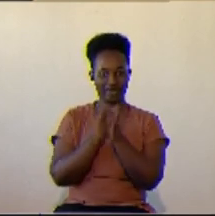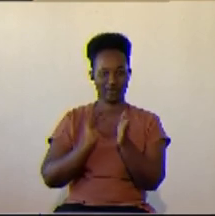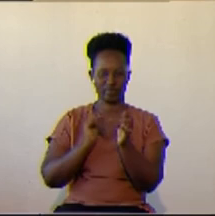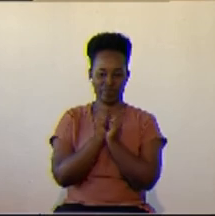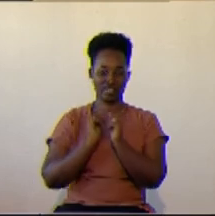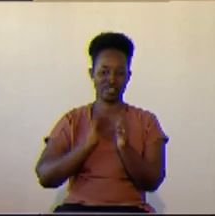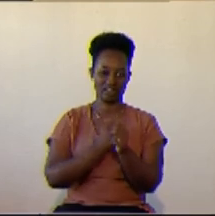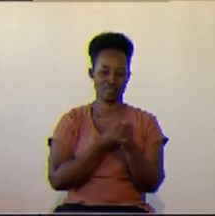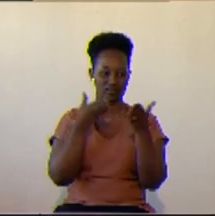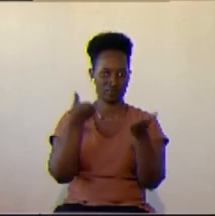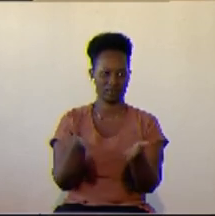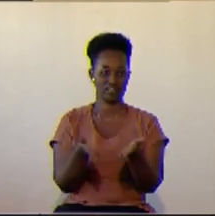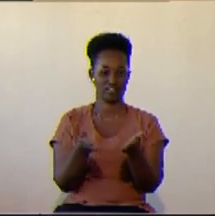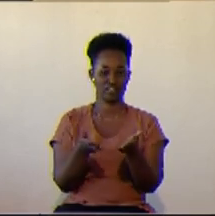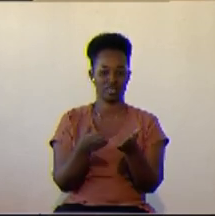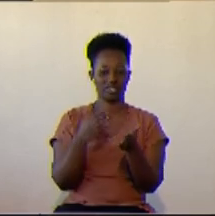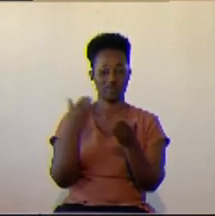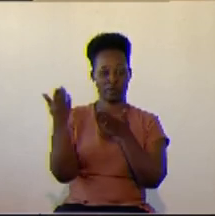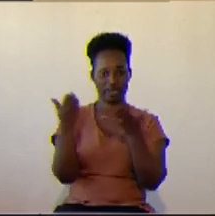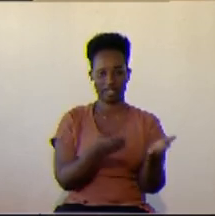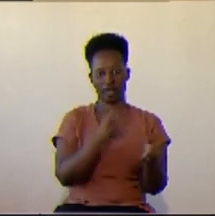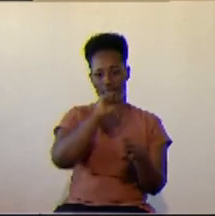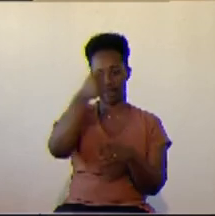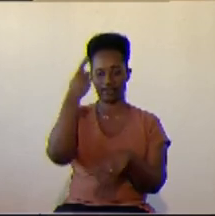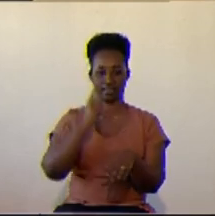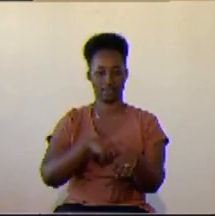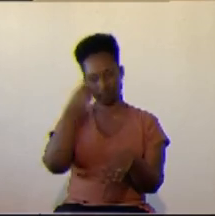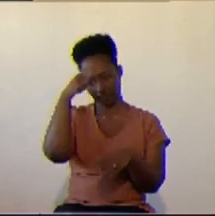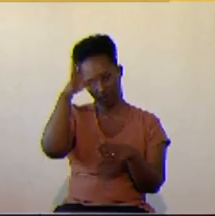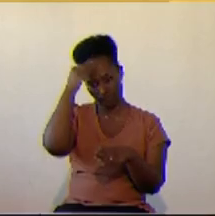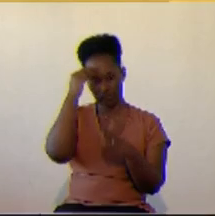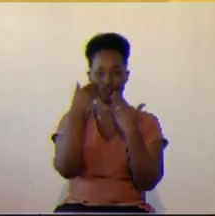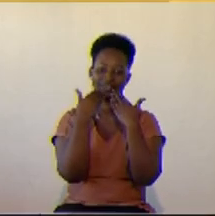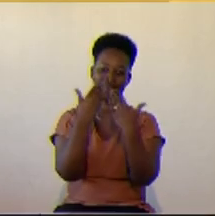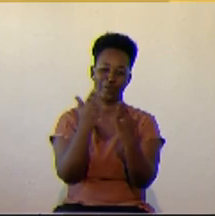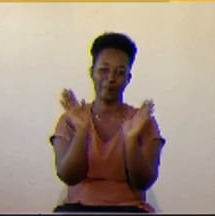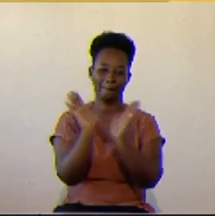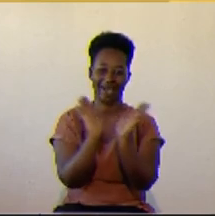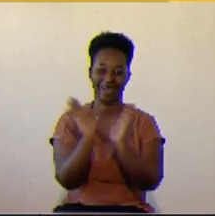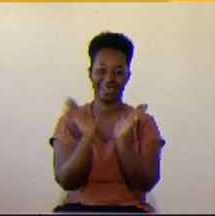today. Join me again another time for the next lesson. Thank you, and bye-bye.